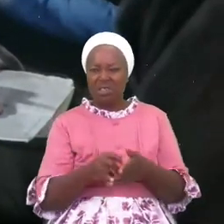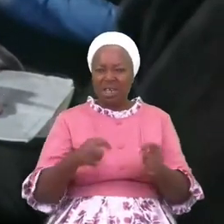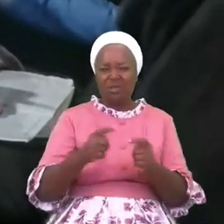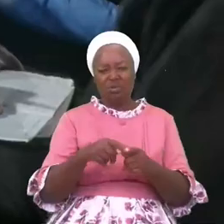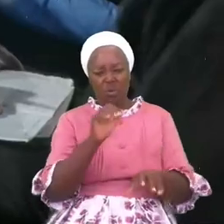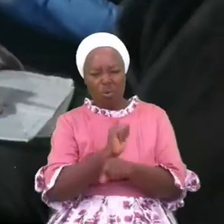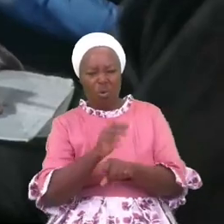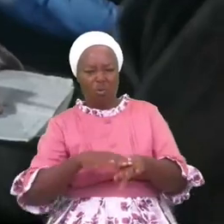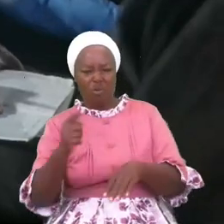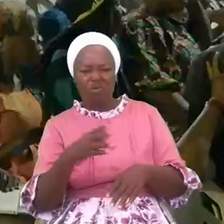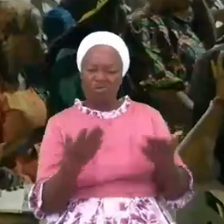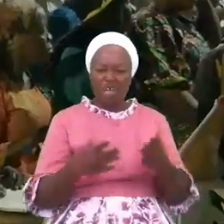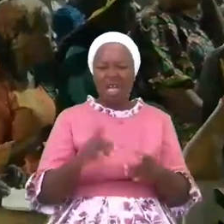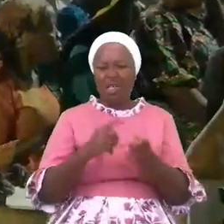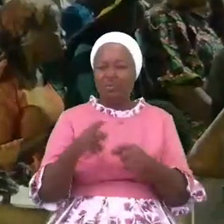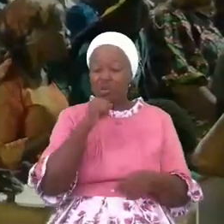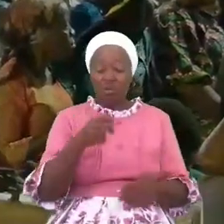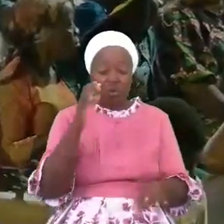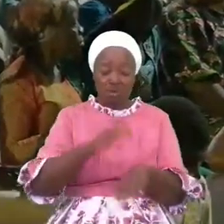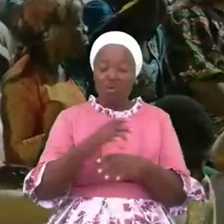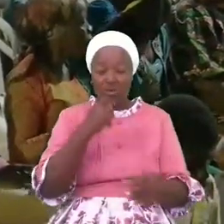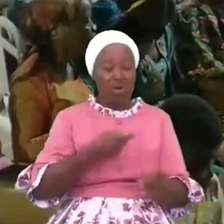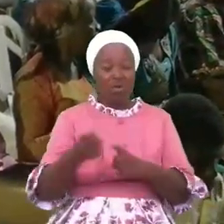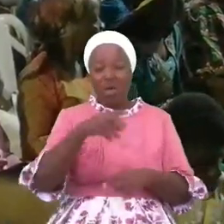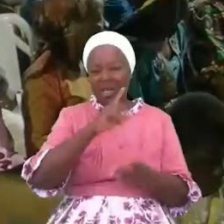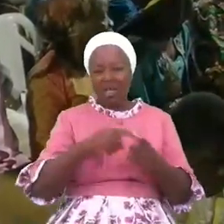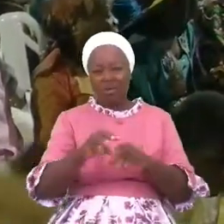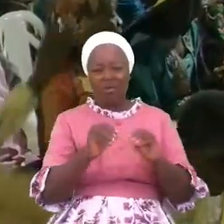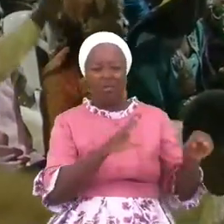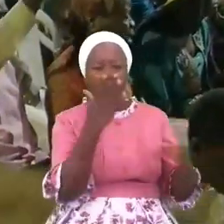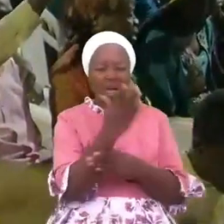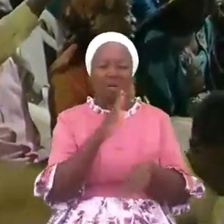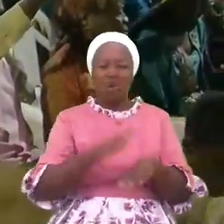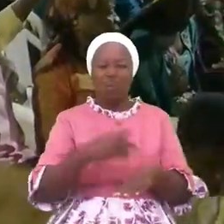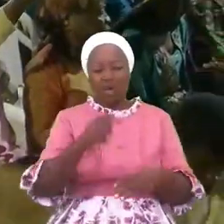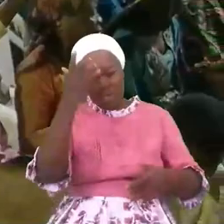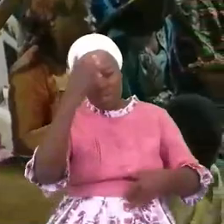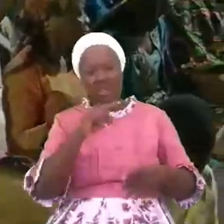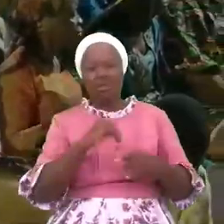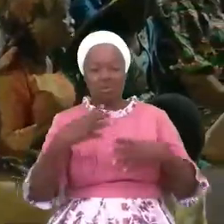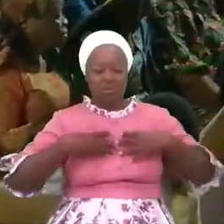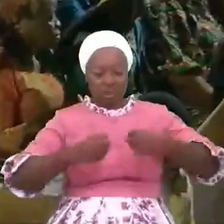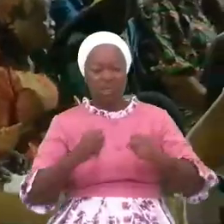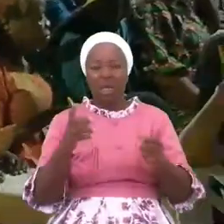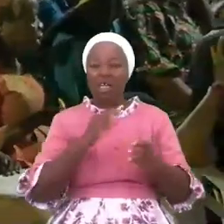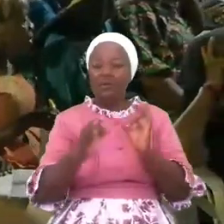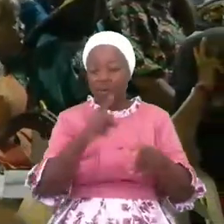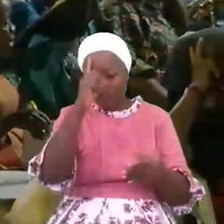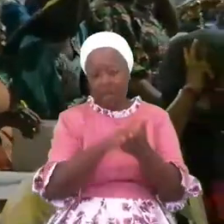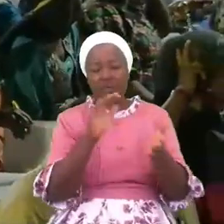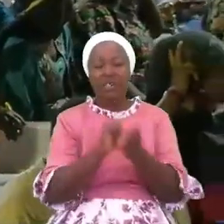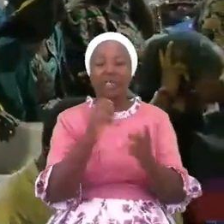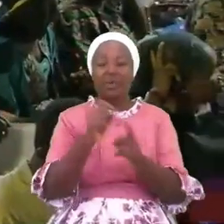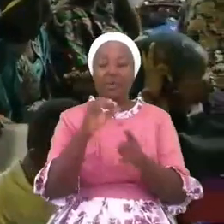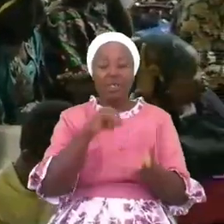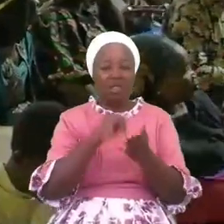sick and they shall recover. If you believe that report, it is done tonight. Salvation comes tonight.